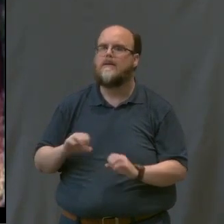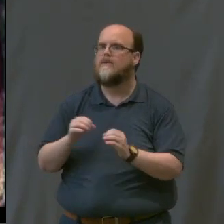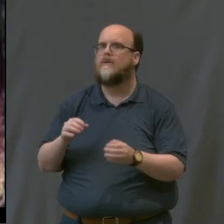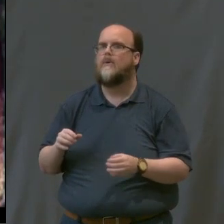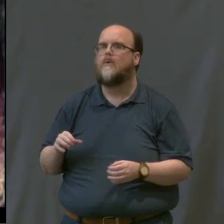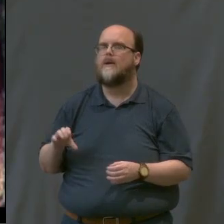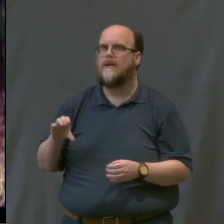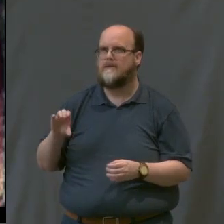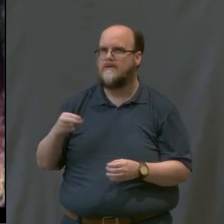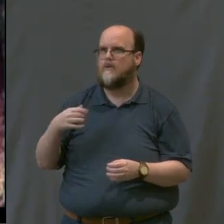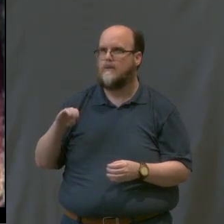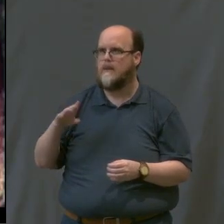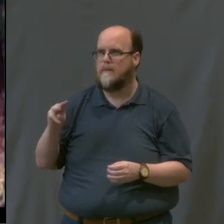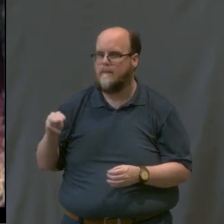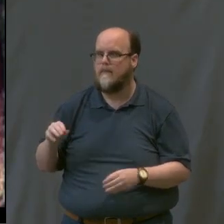no cherubim on top.